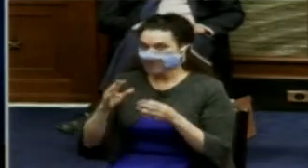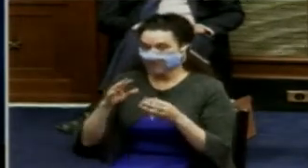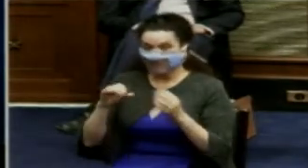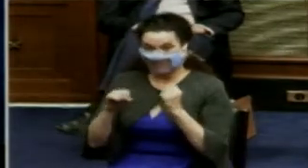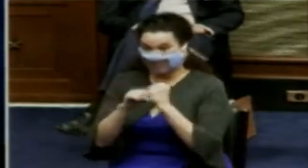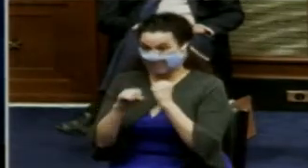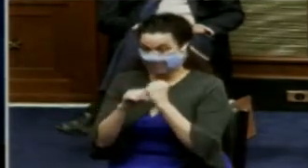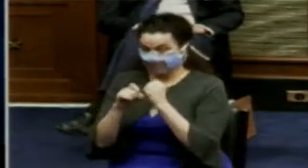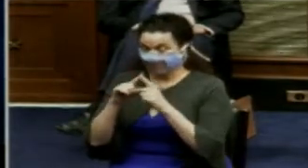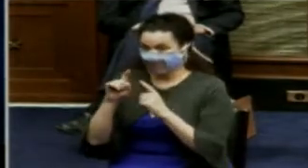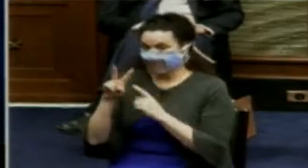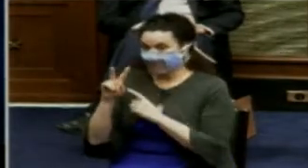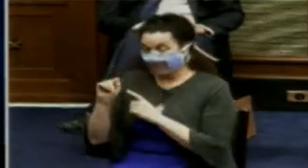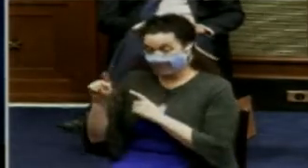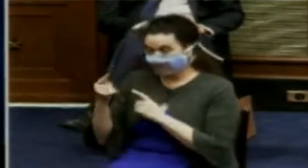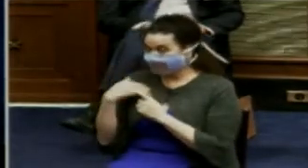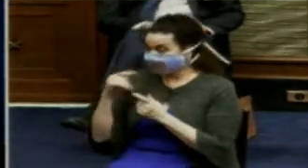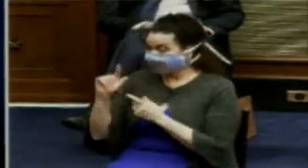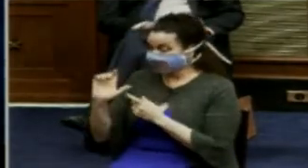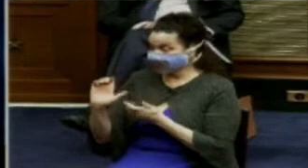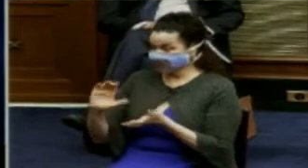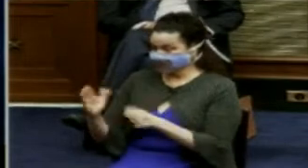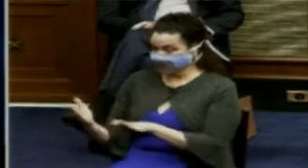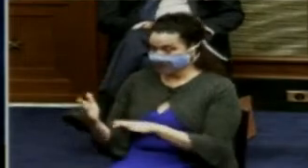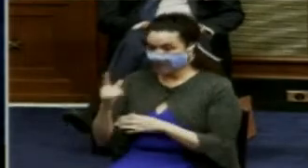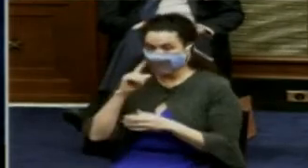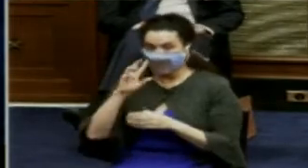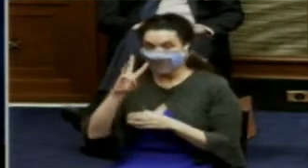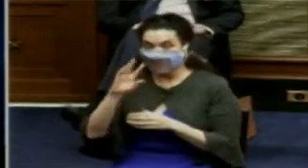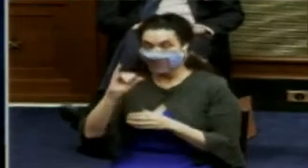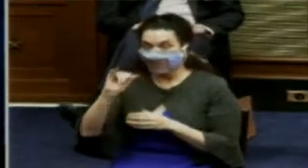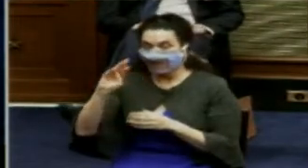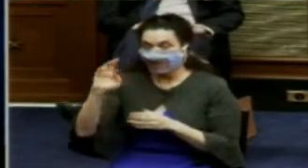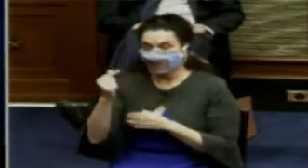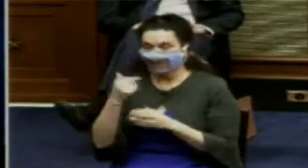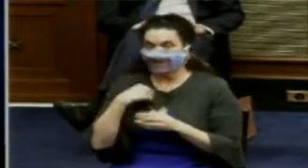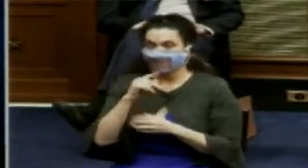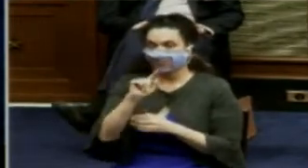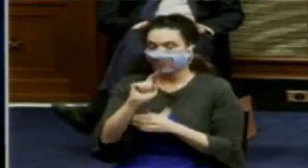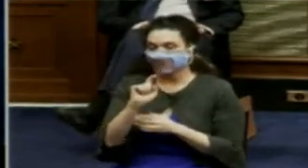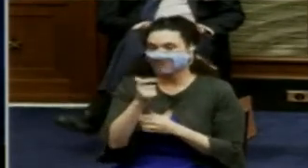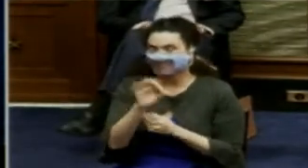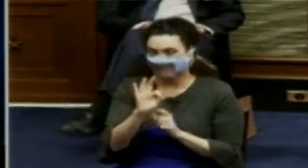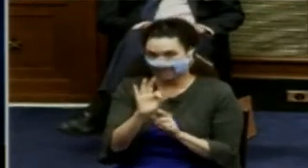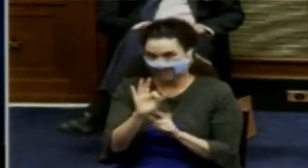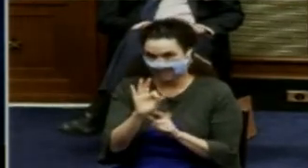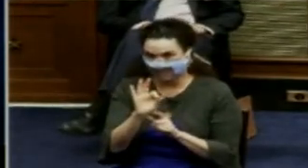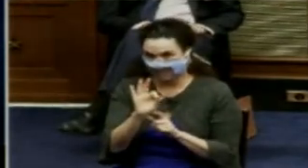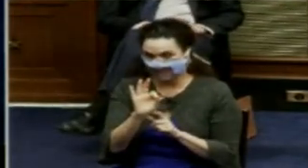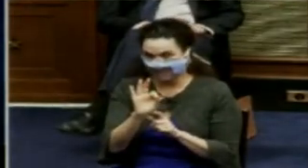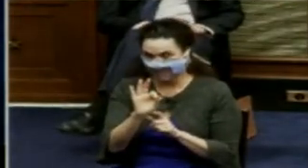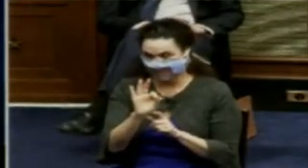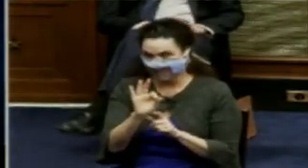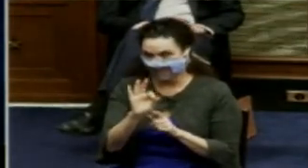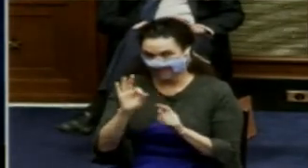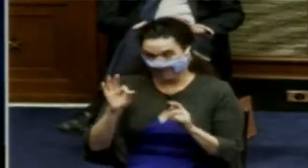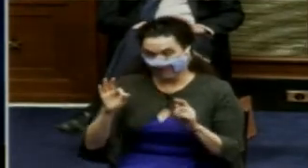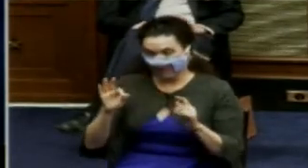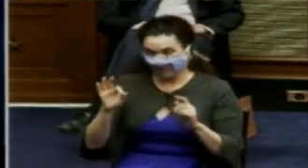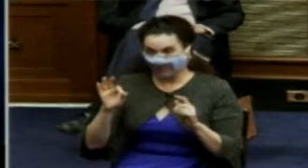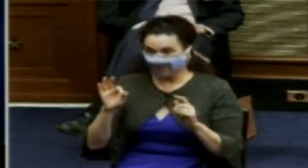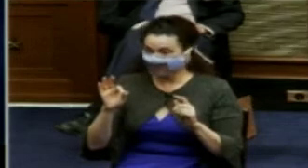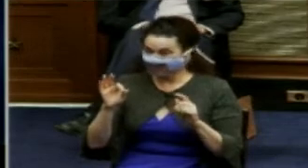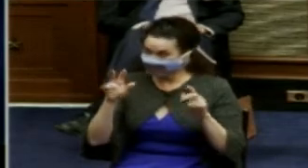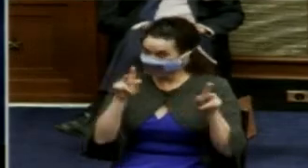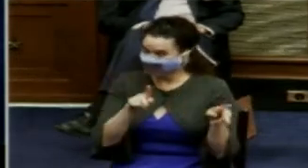Vermont, there were 100. For Wyoming, there were 119. So the calculus of proportionality,